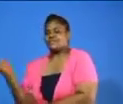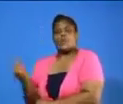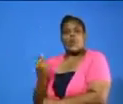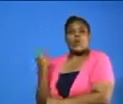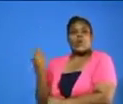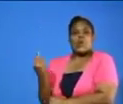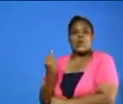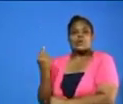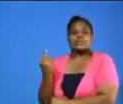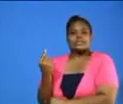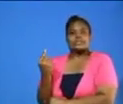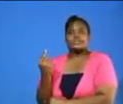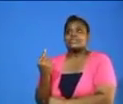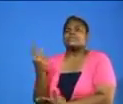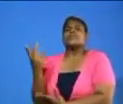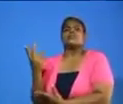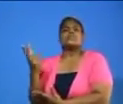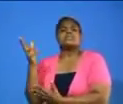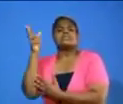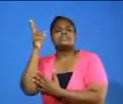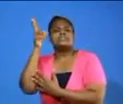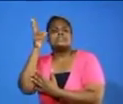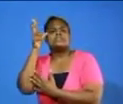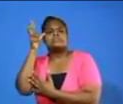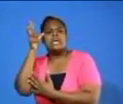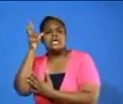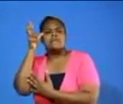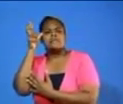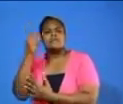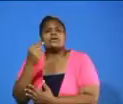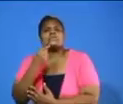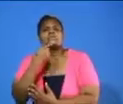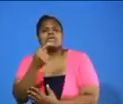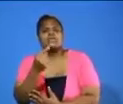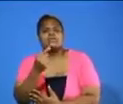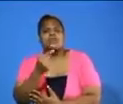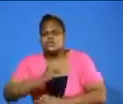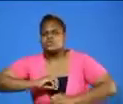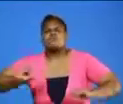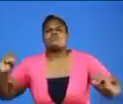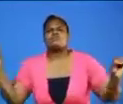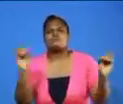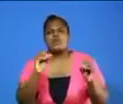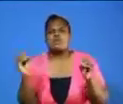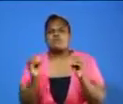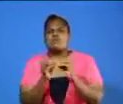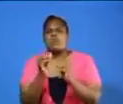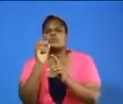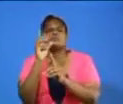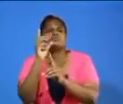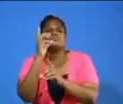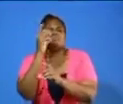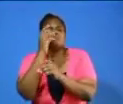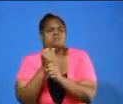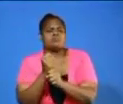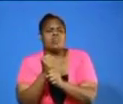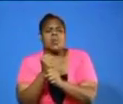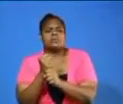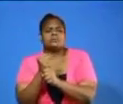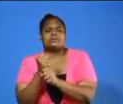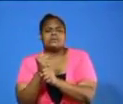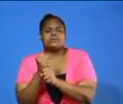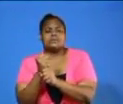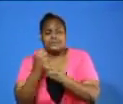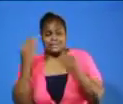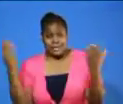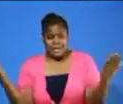there's the devil said there's nothing more to live for, there's no one else to trust.